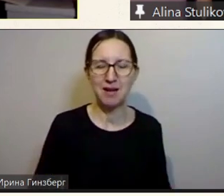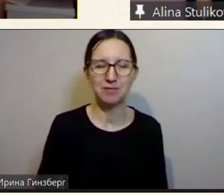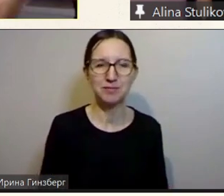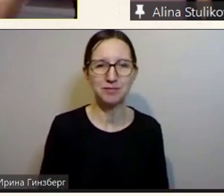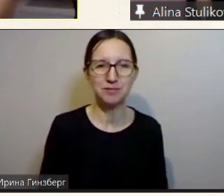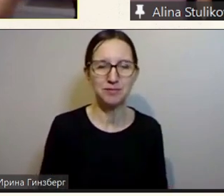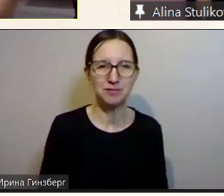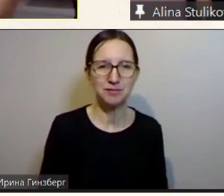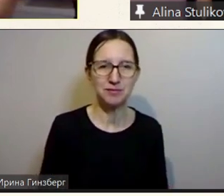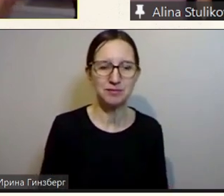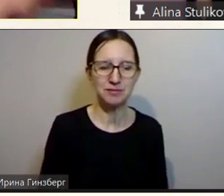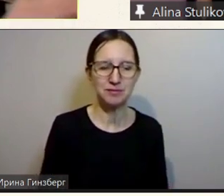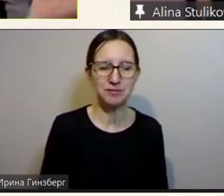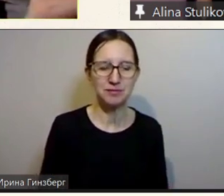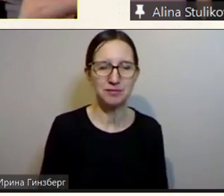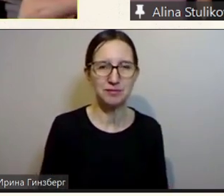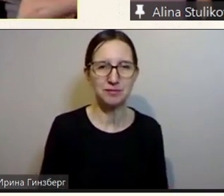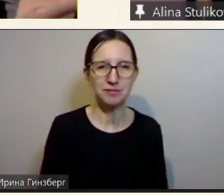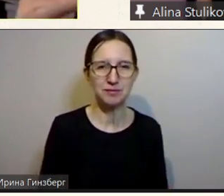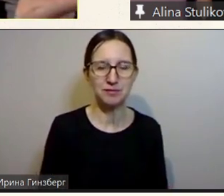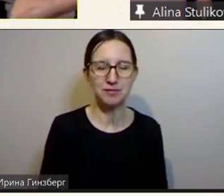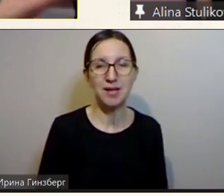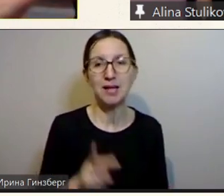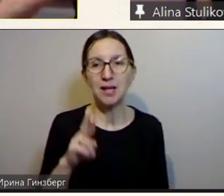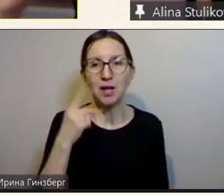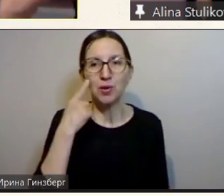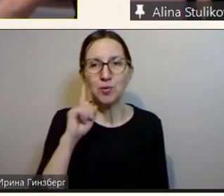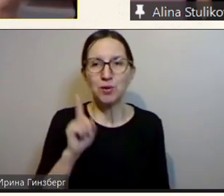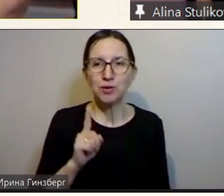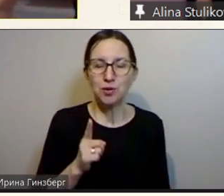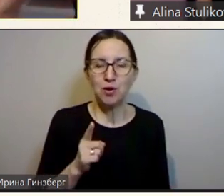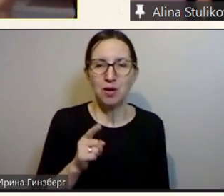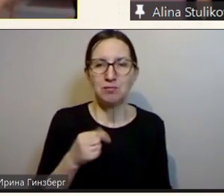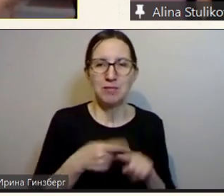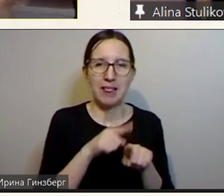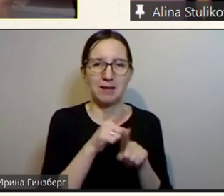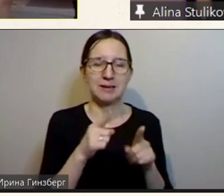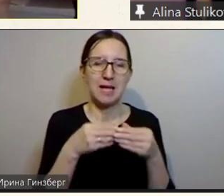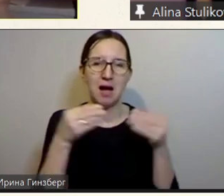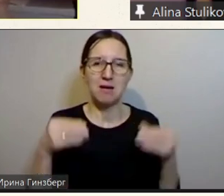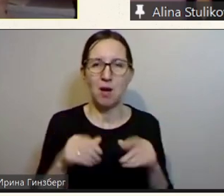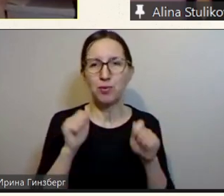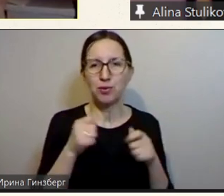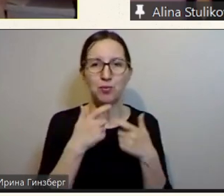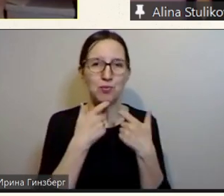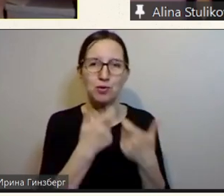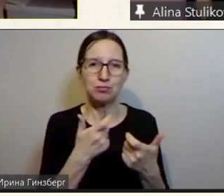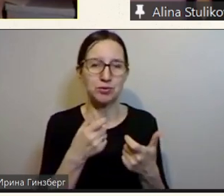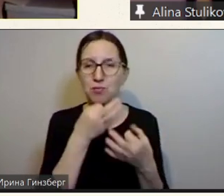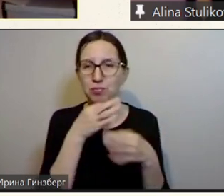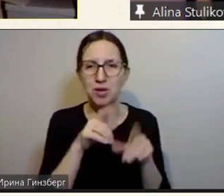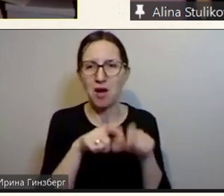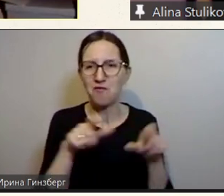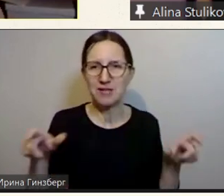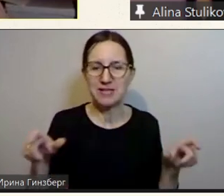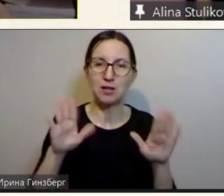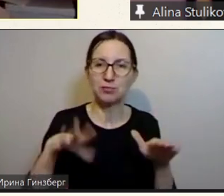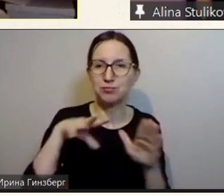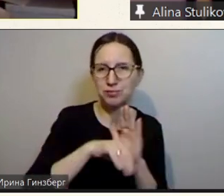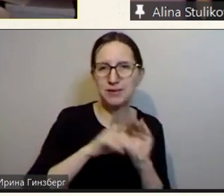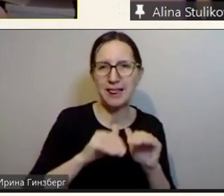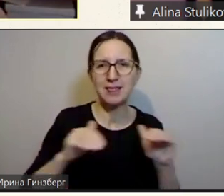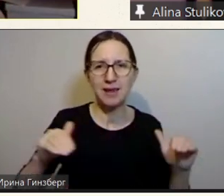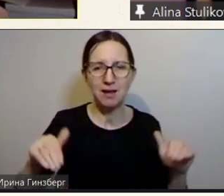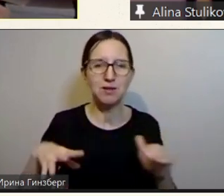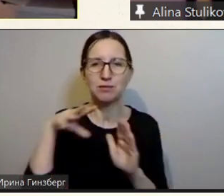I think anybody can see these works. Children can see these works and have some kind of a response to them. If you